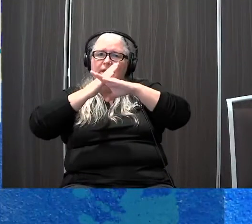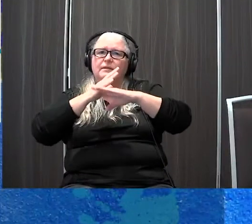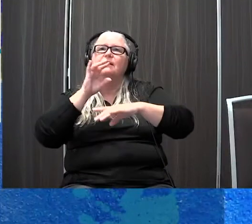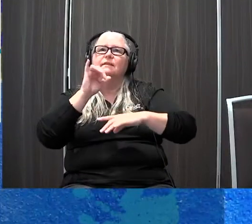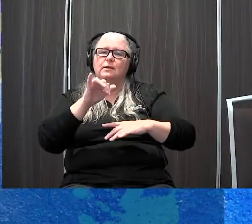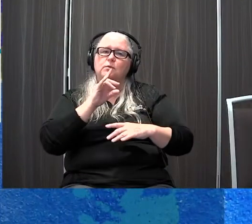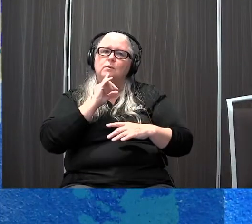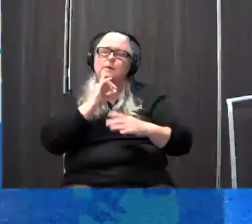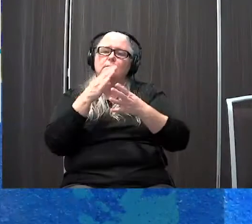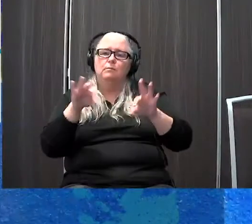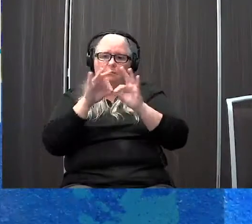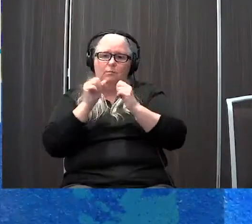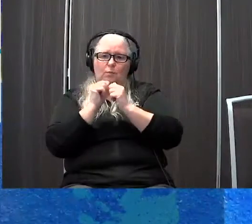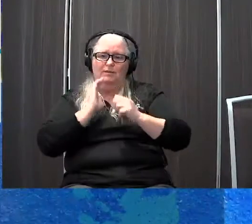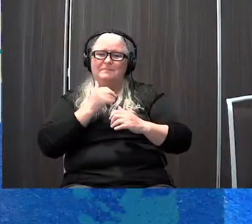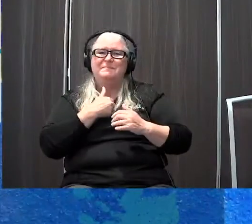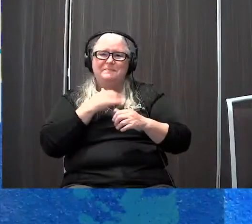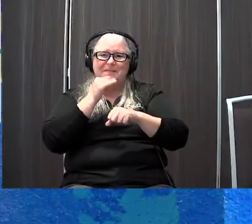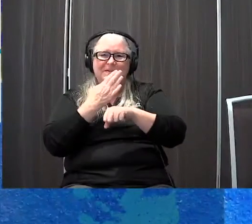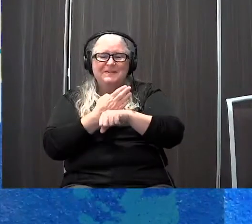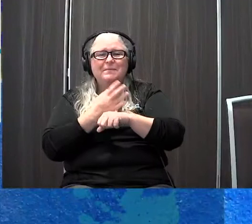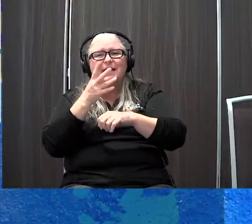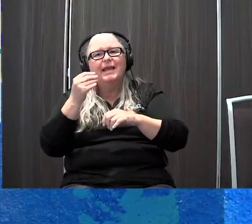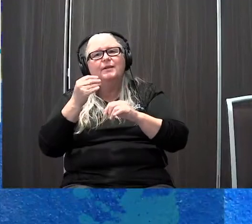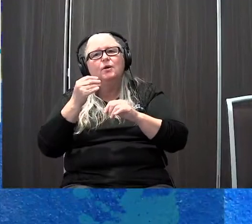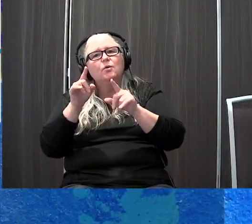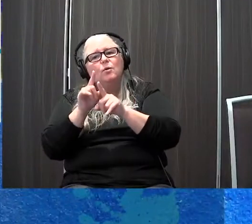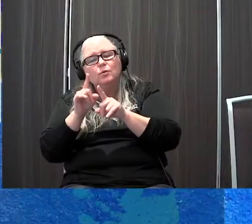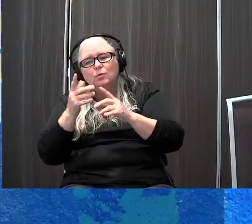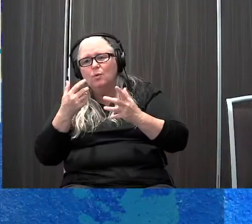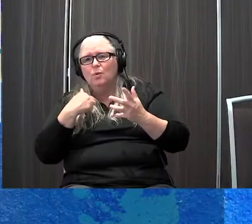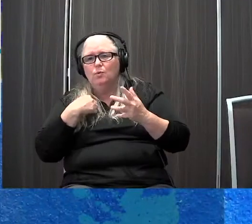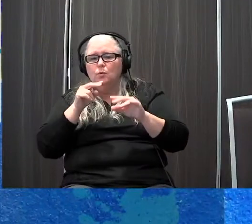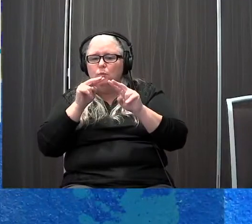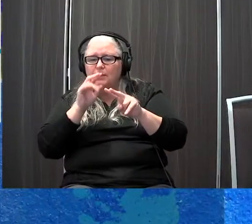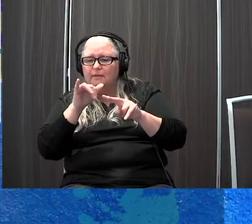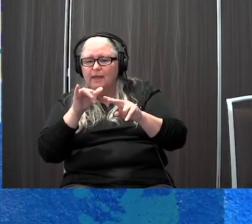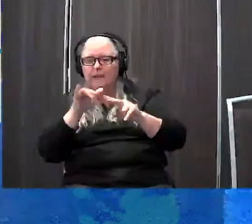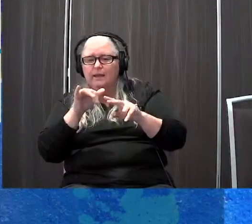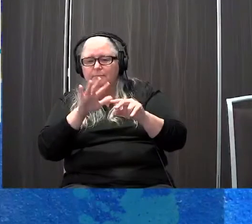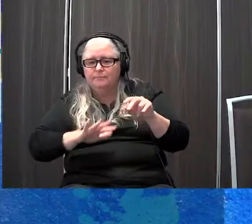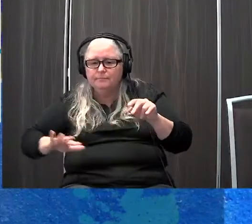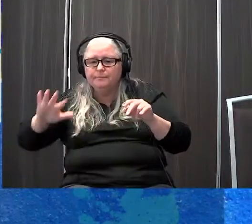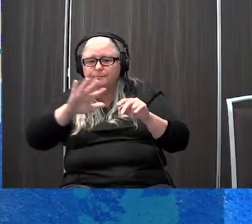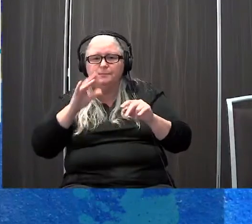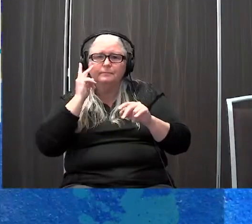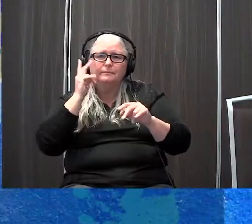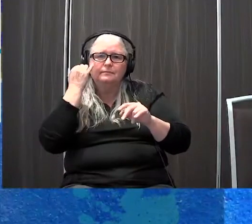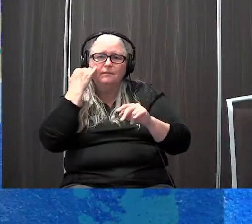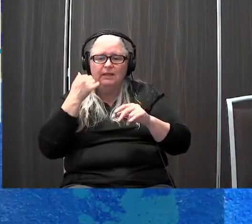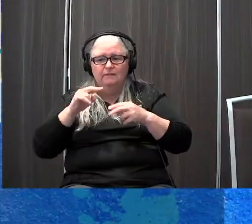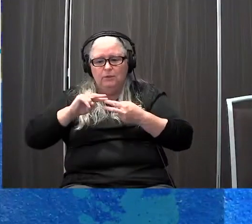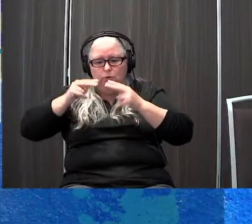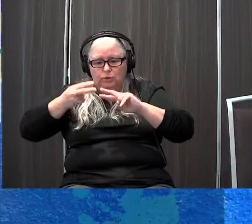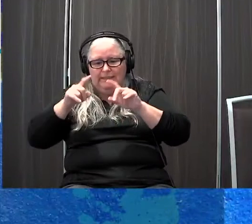of our job as well. And so in addition to that, part of looking at that whole picture, we'll be looking to see if genetic testing has been